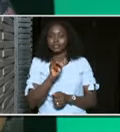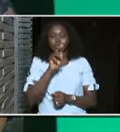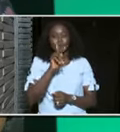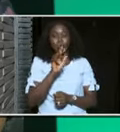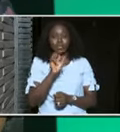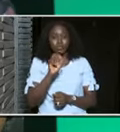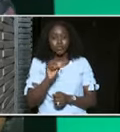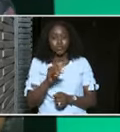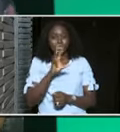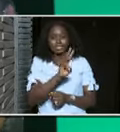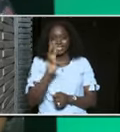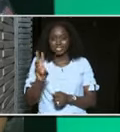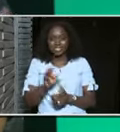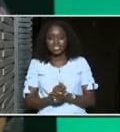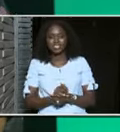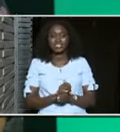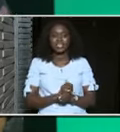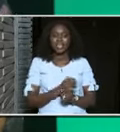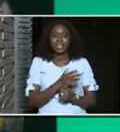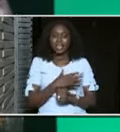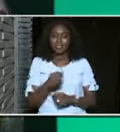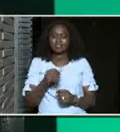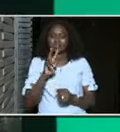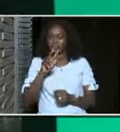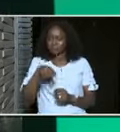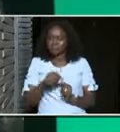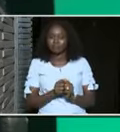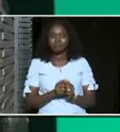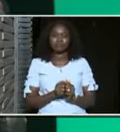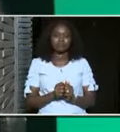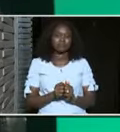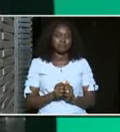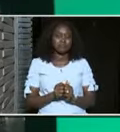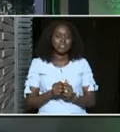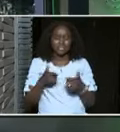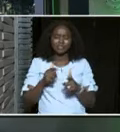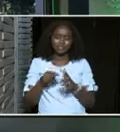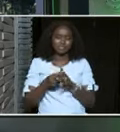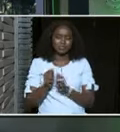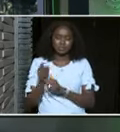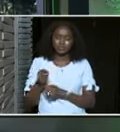57, different backgrounds? Let's start with you, Mr. Golan Olodede. Okay.